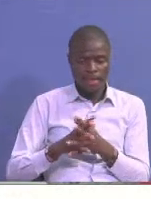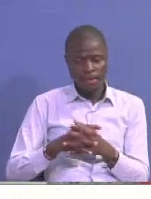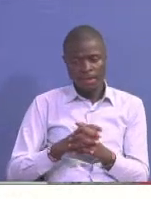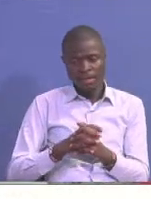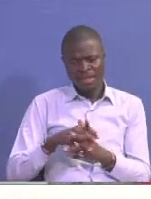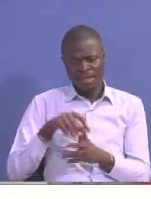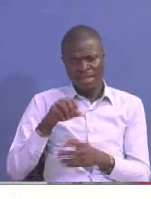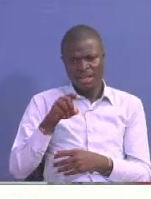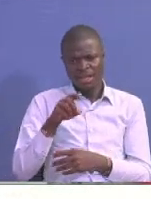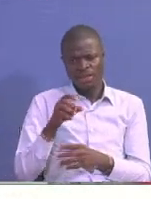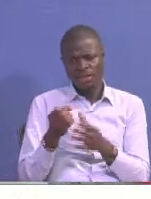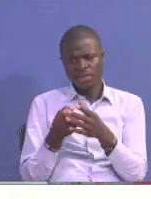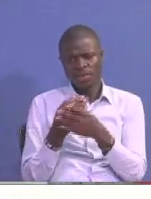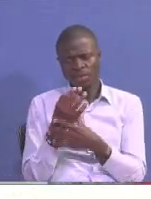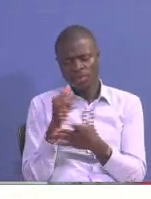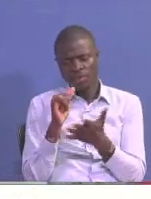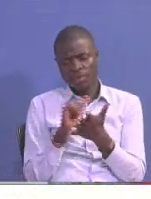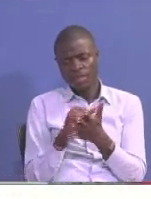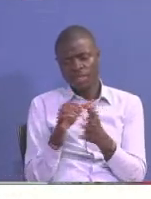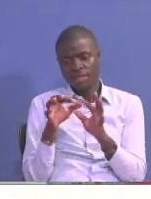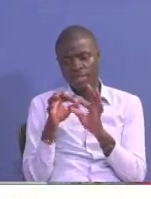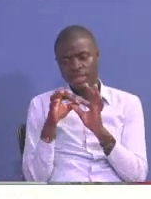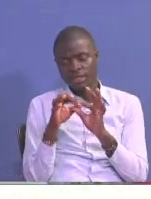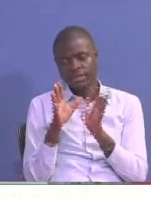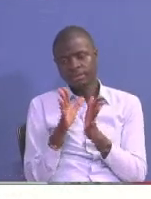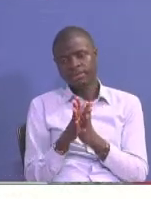Can you grow that culture?